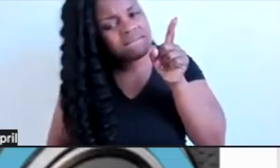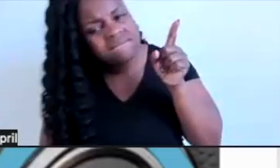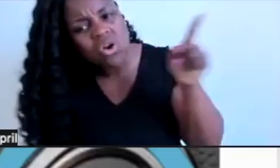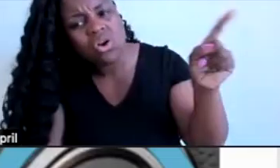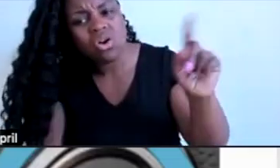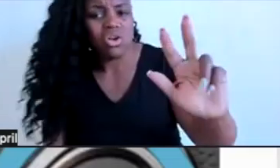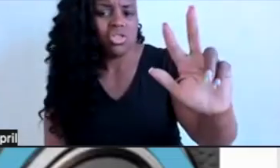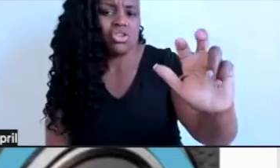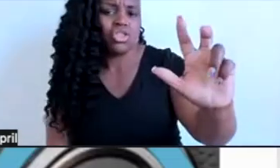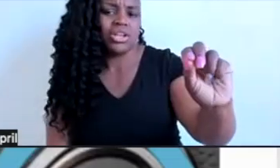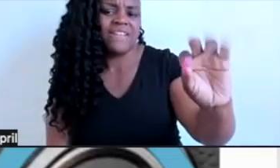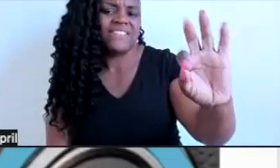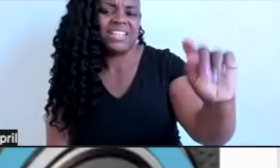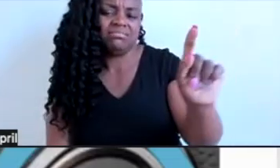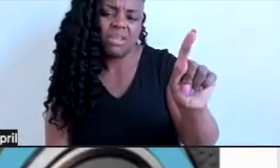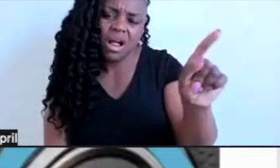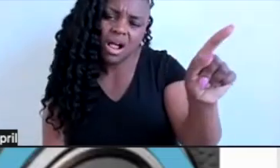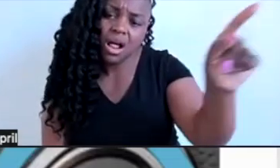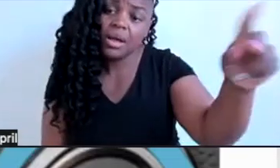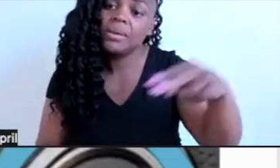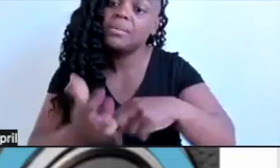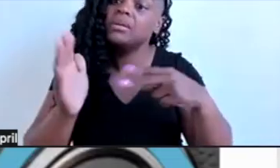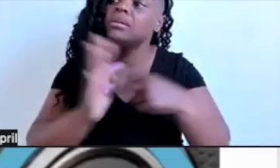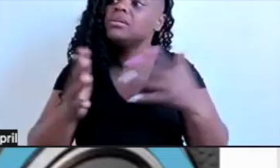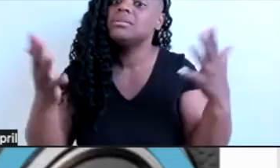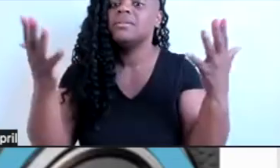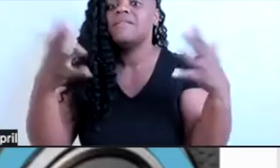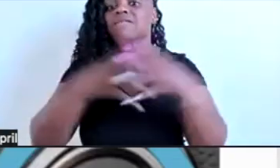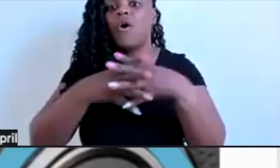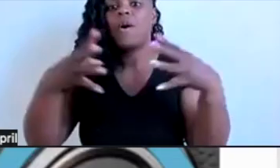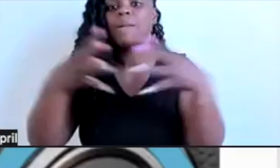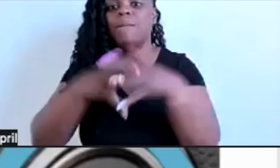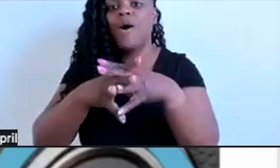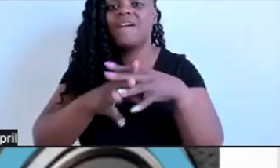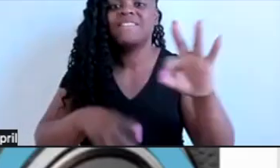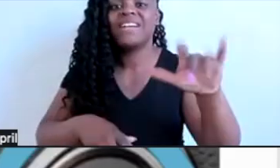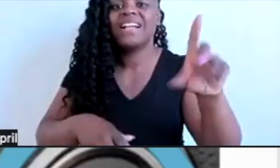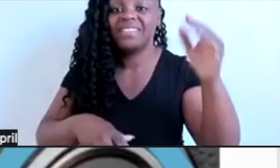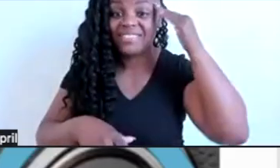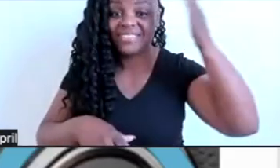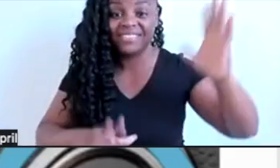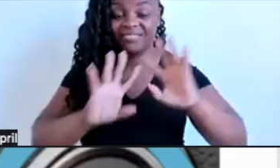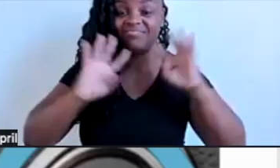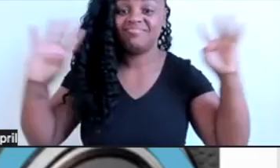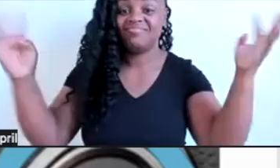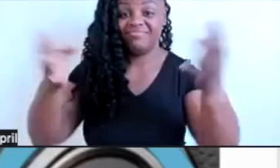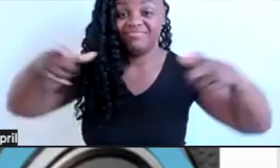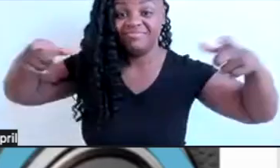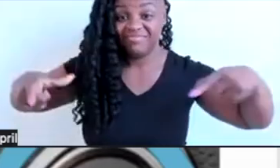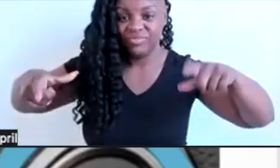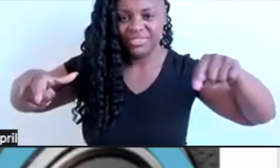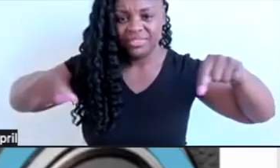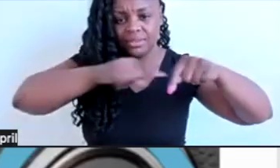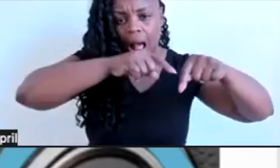an American football field. Even then, if you can still smell gas, move farther away and call 911